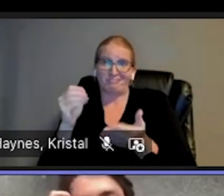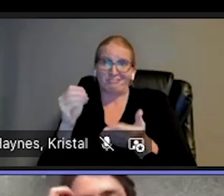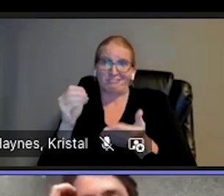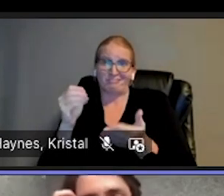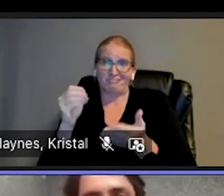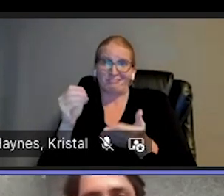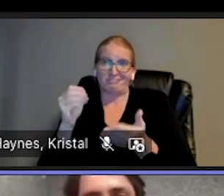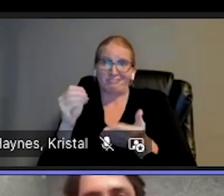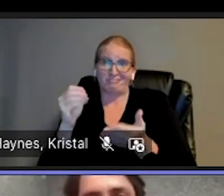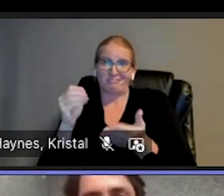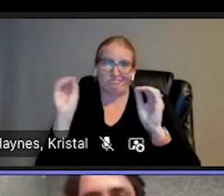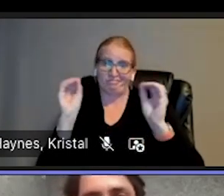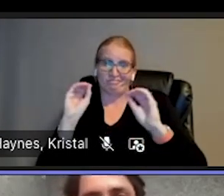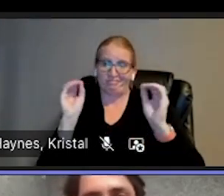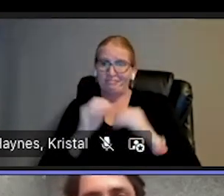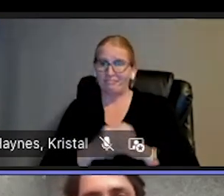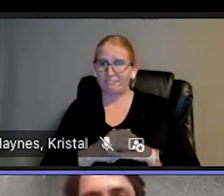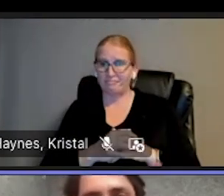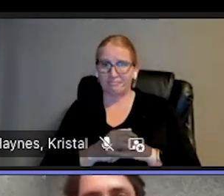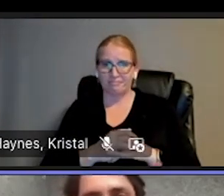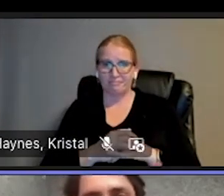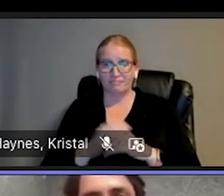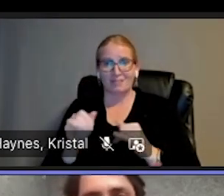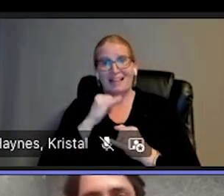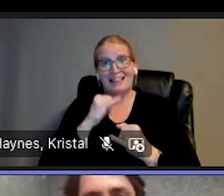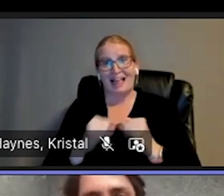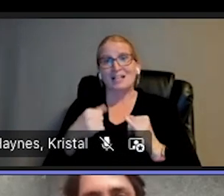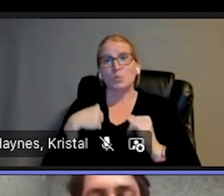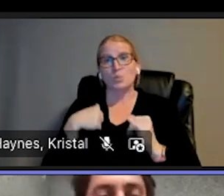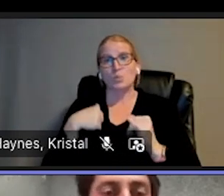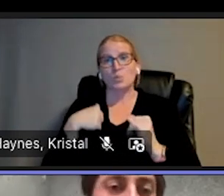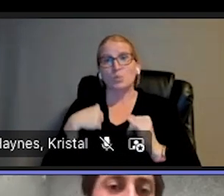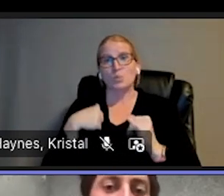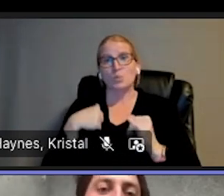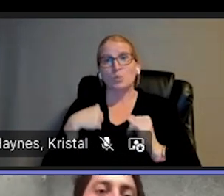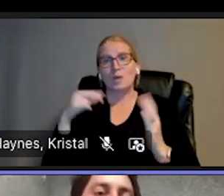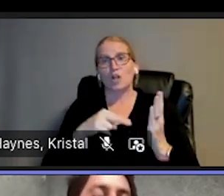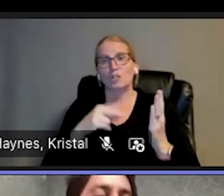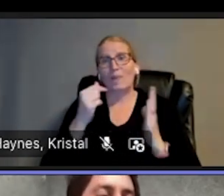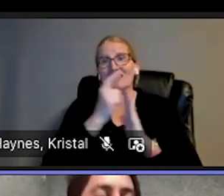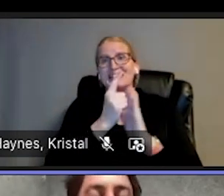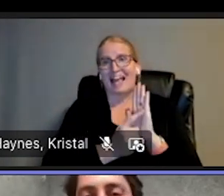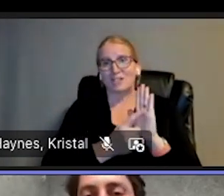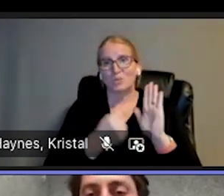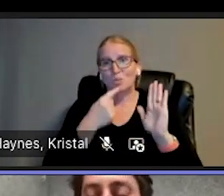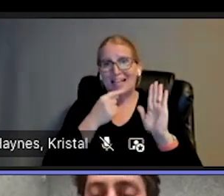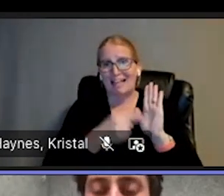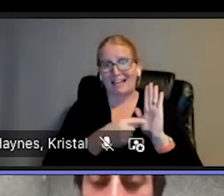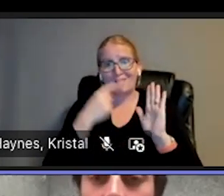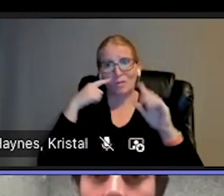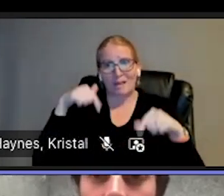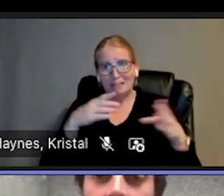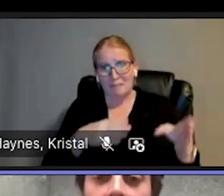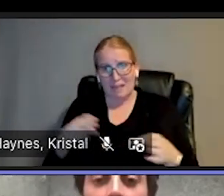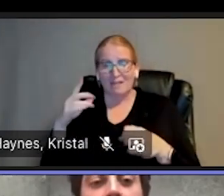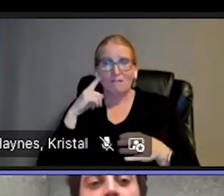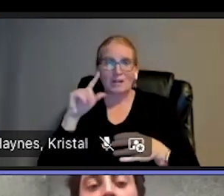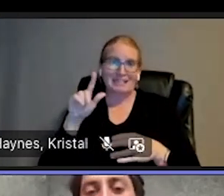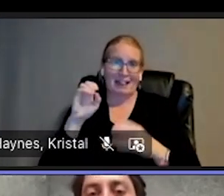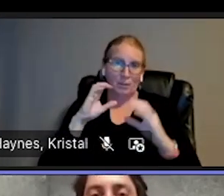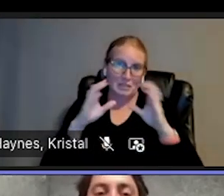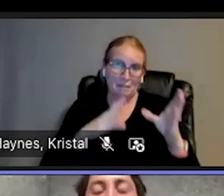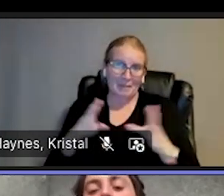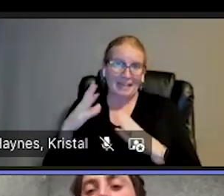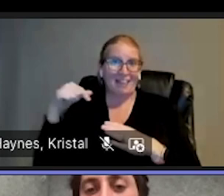Lastly, we took a look at the governing statutes that govern both the telecommunications plan and that process, as well as telecommunications